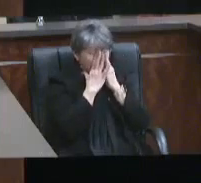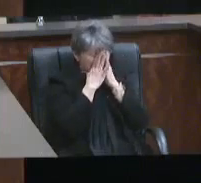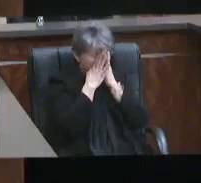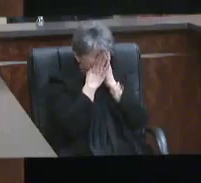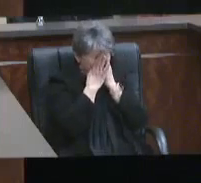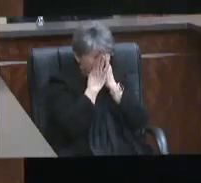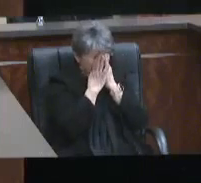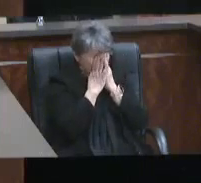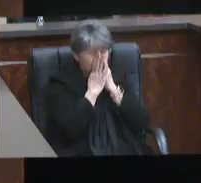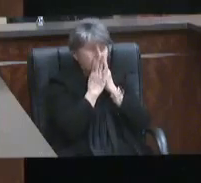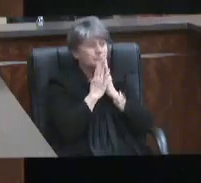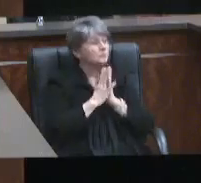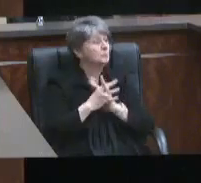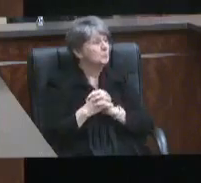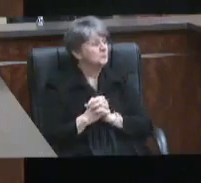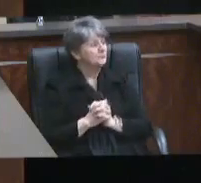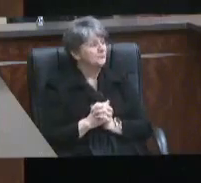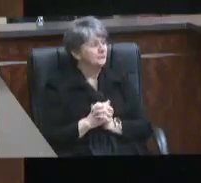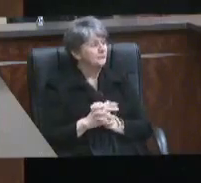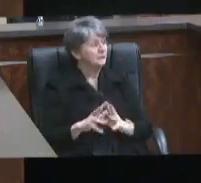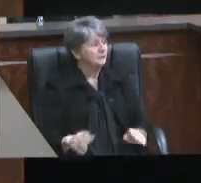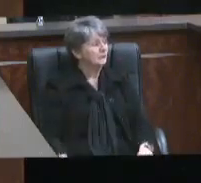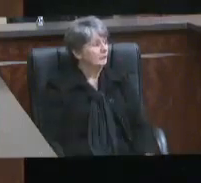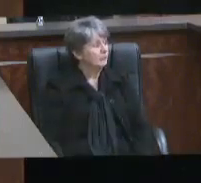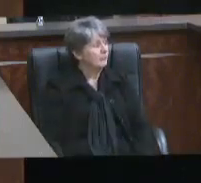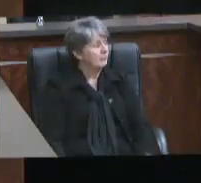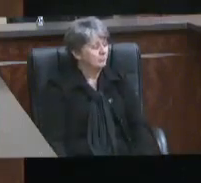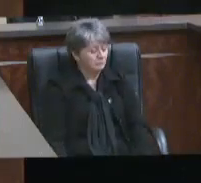Thank you. Thank you, everyone.